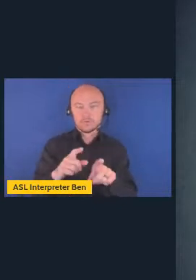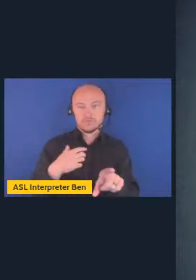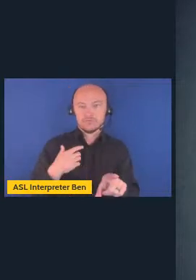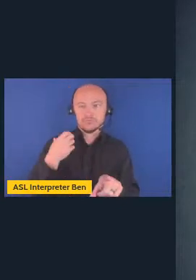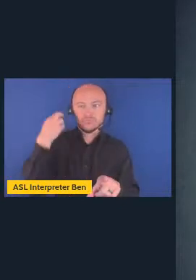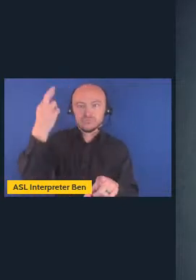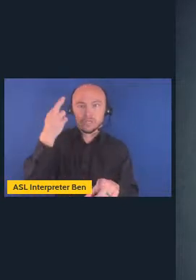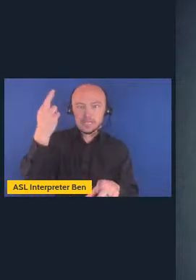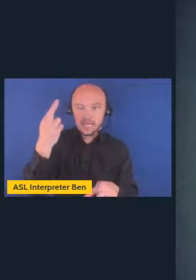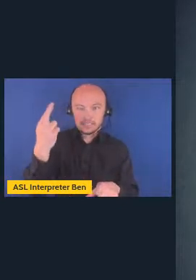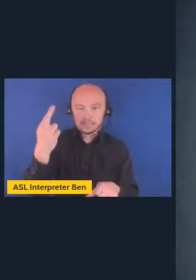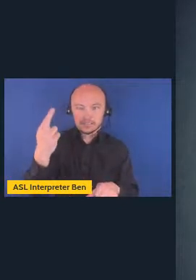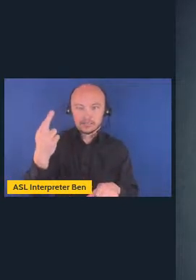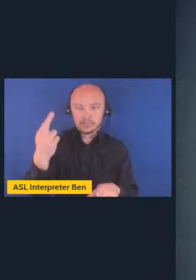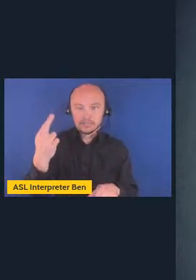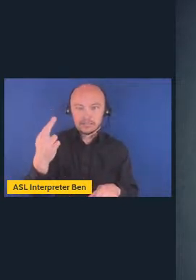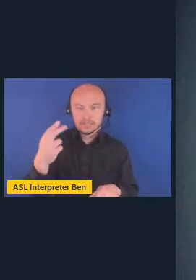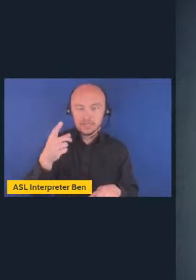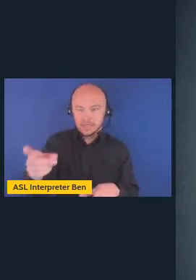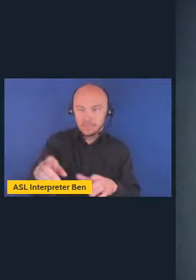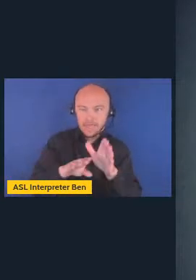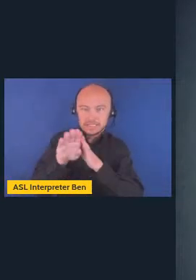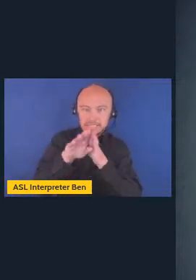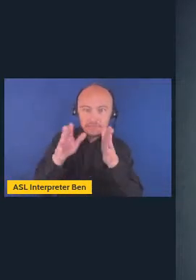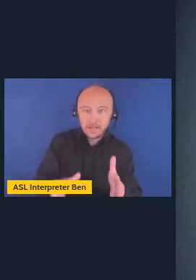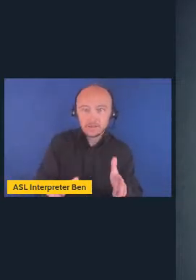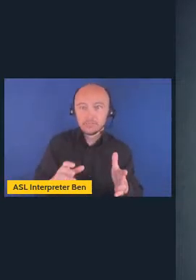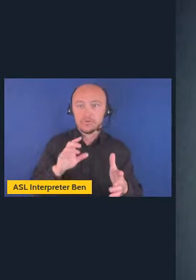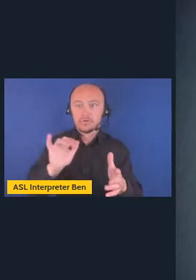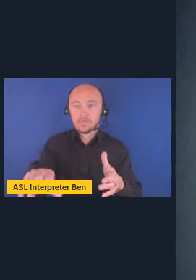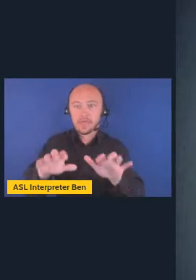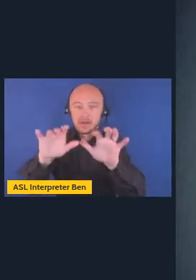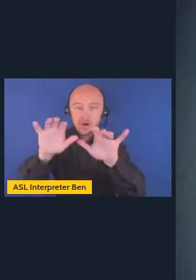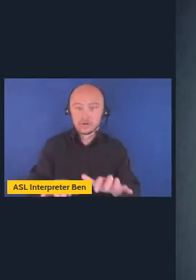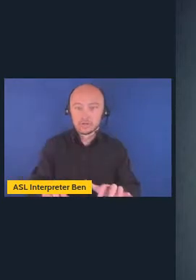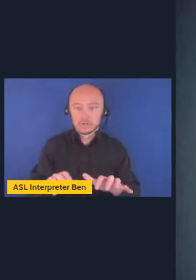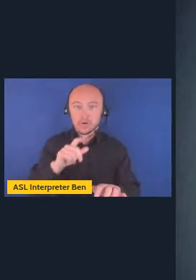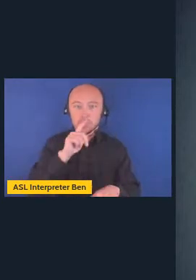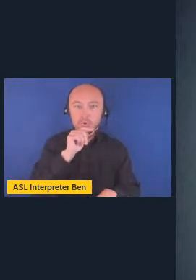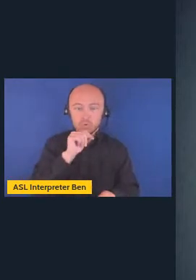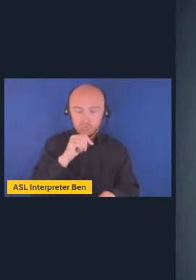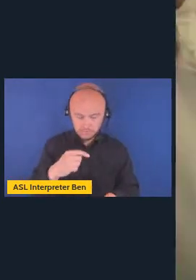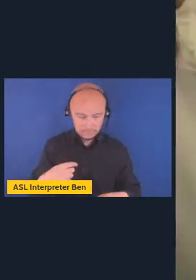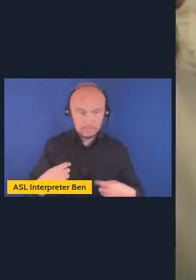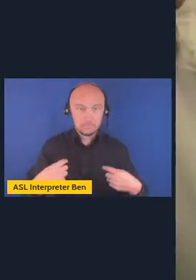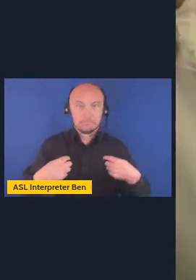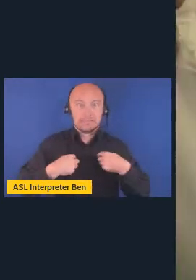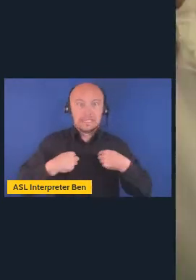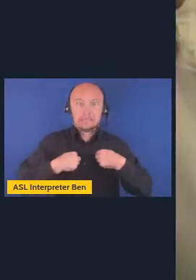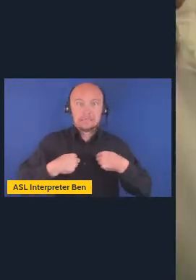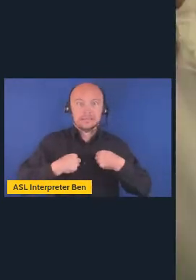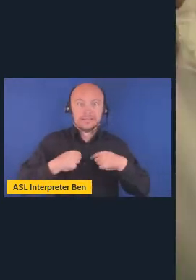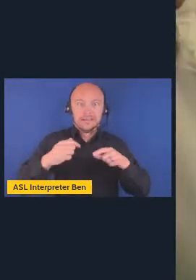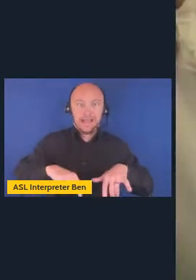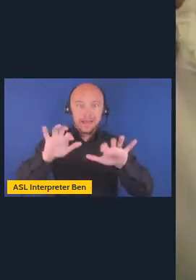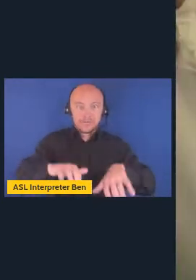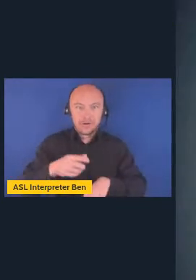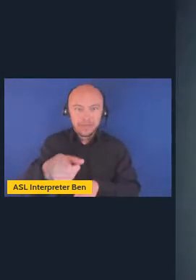that that incredibly unhelpful developer or architect was, in fact, you.